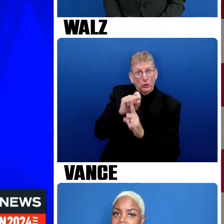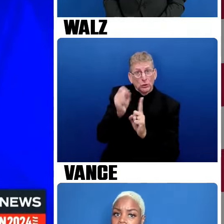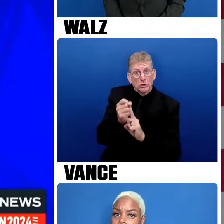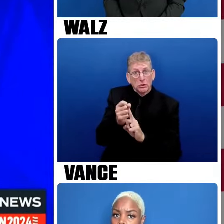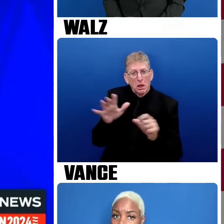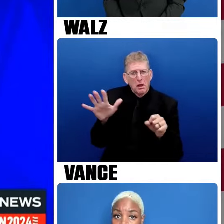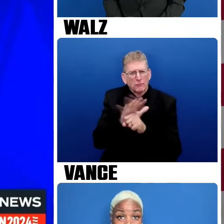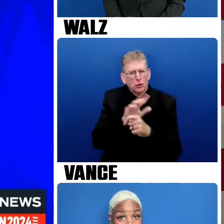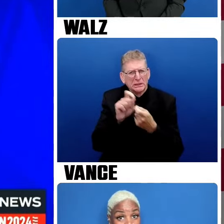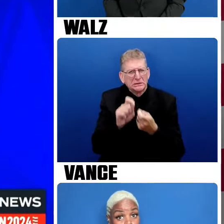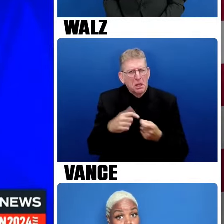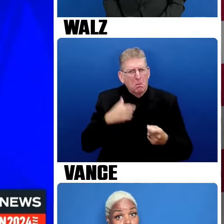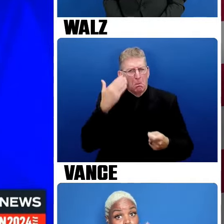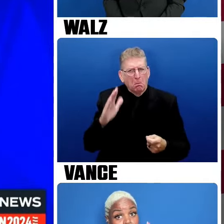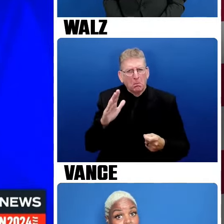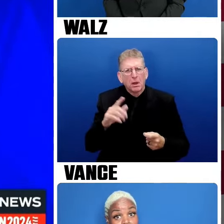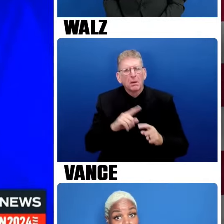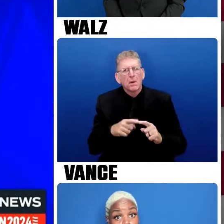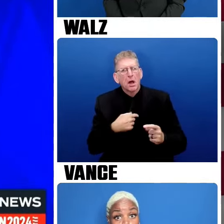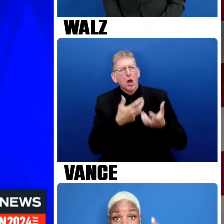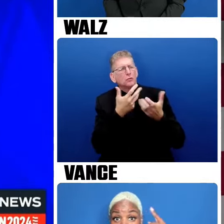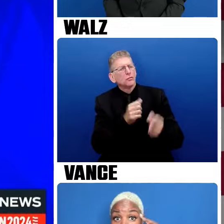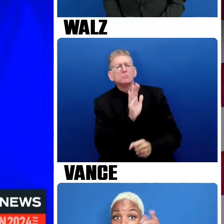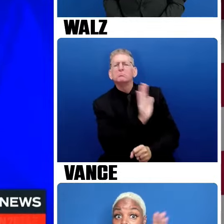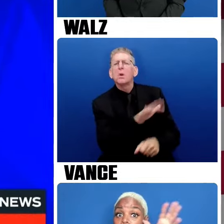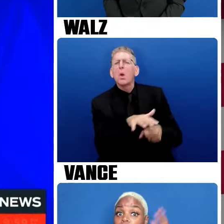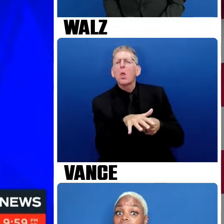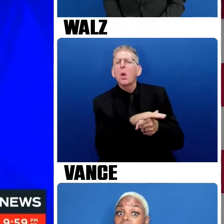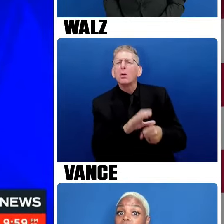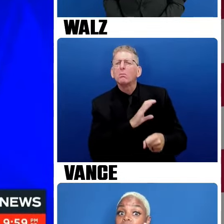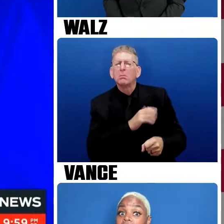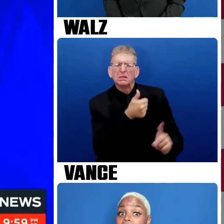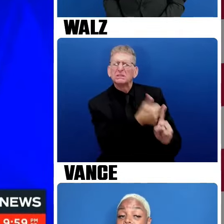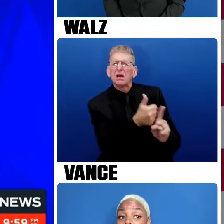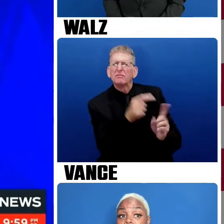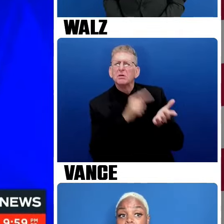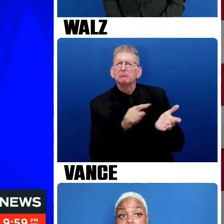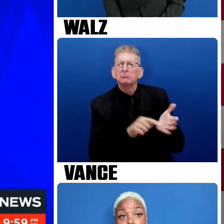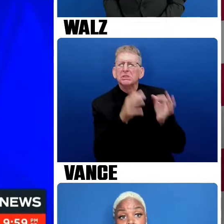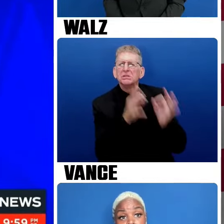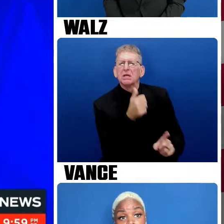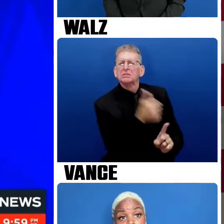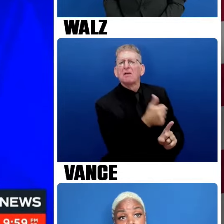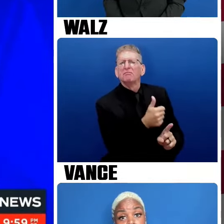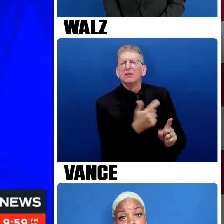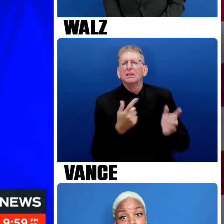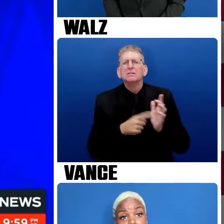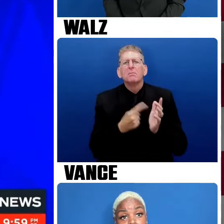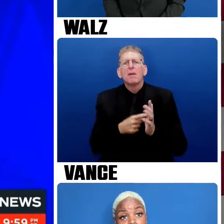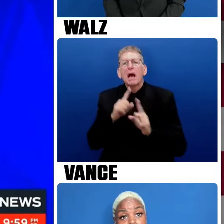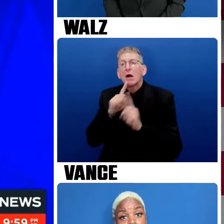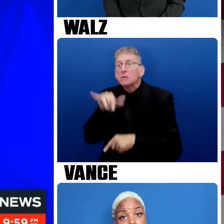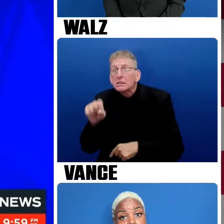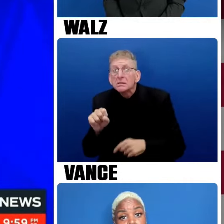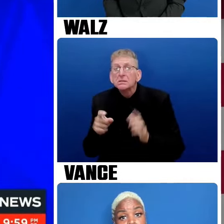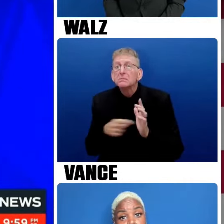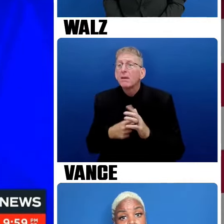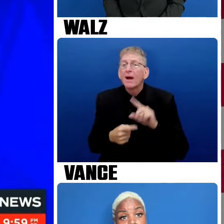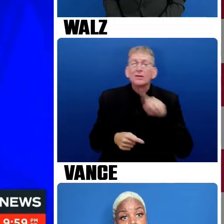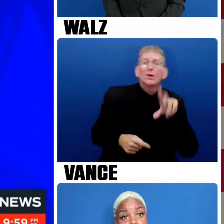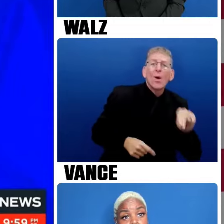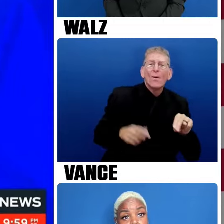to make those decisions. I think in some cases the answer is going to be yes, and in some cases the answer is going to be no. And the details really matter here, of course. For example, if a kid